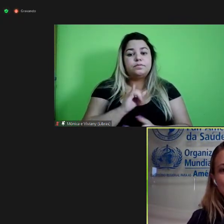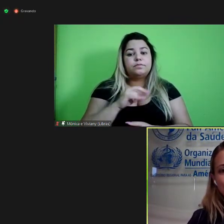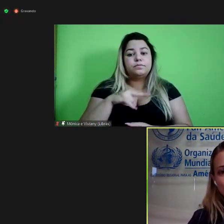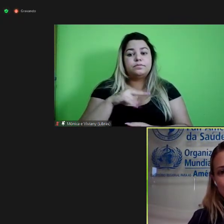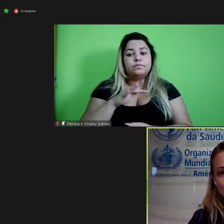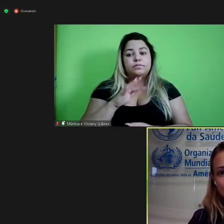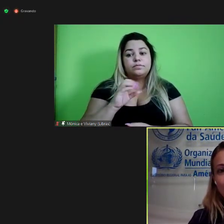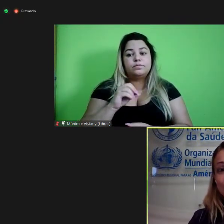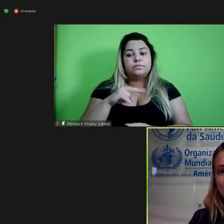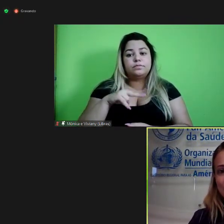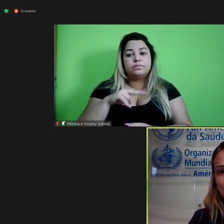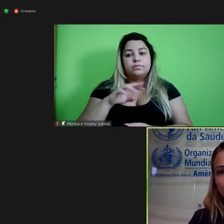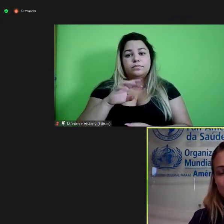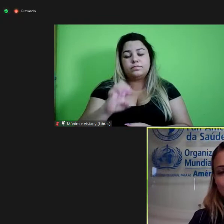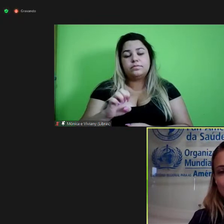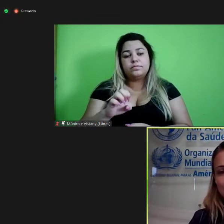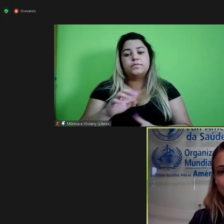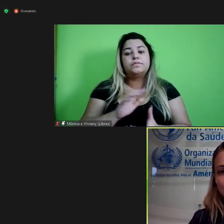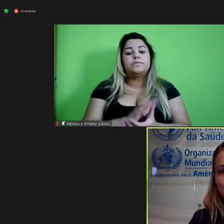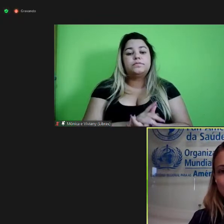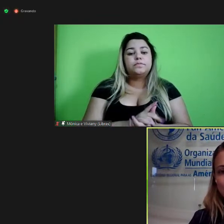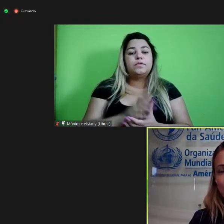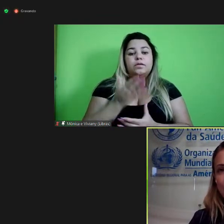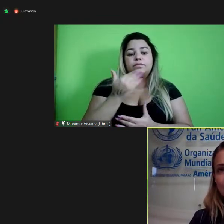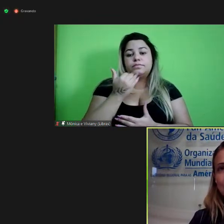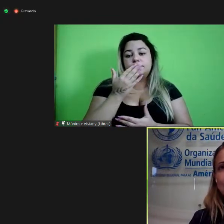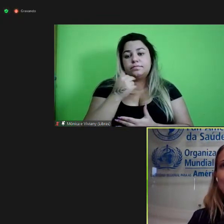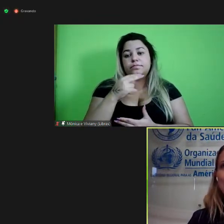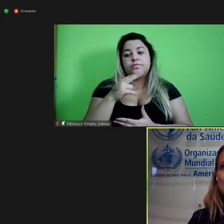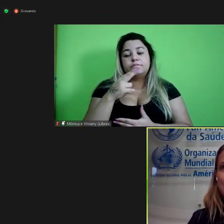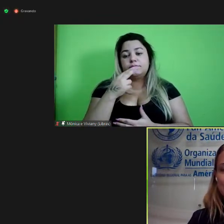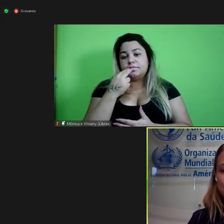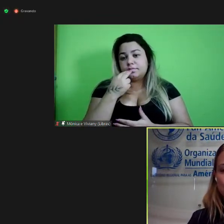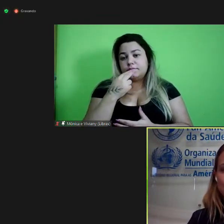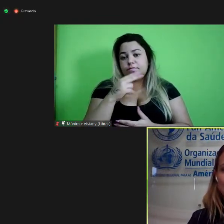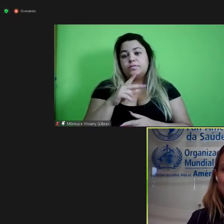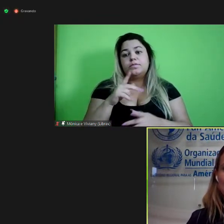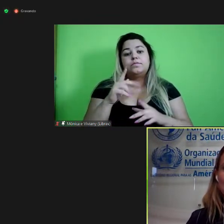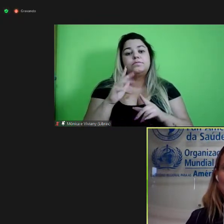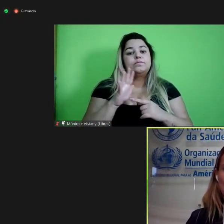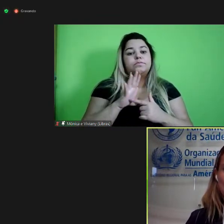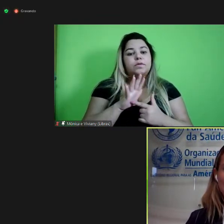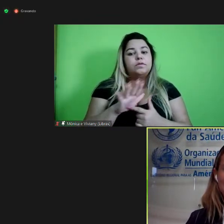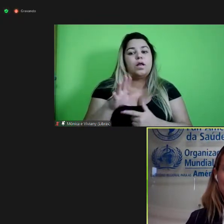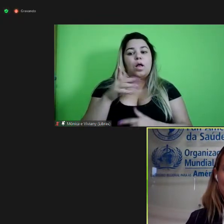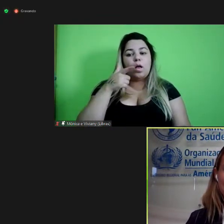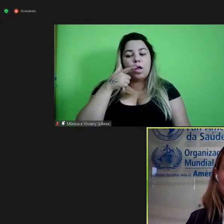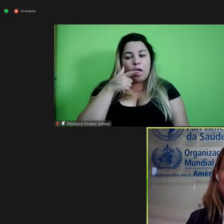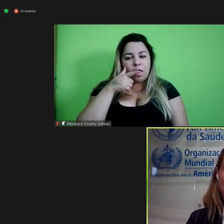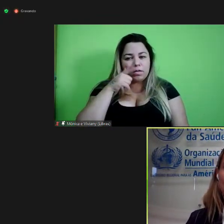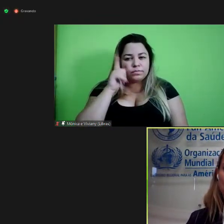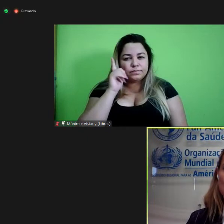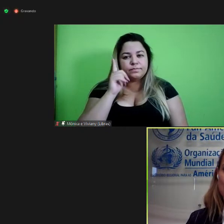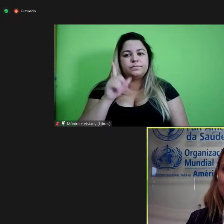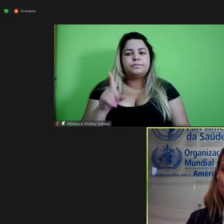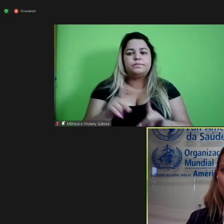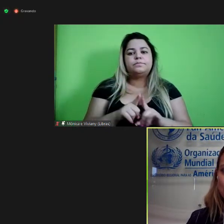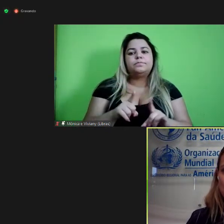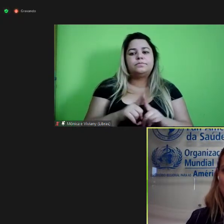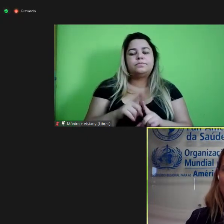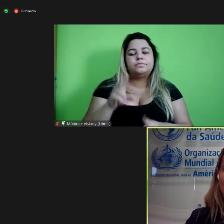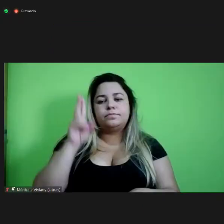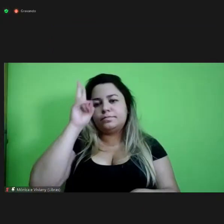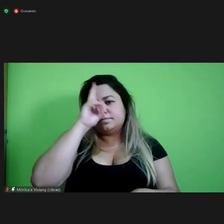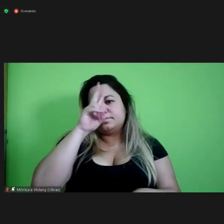This focus is also present in the new version of the Matrix of Food and Nutrition, which was launched yesterday, and